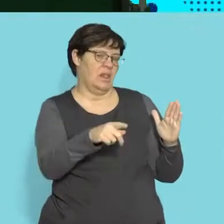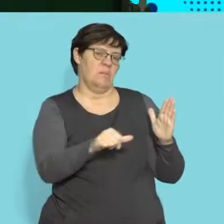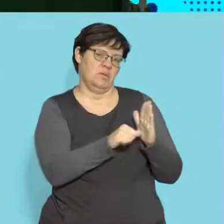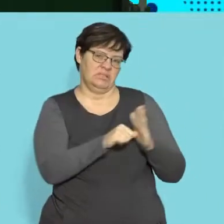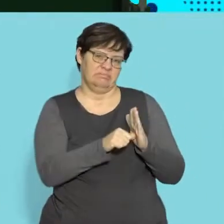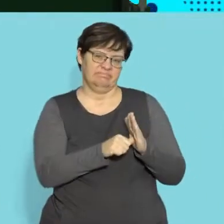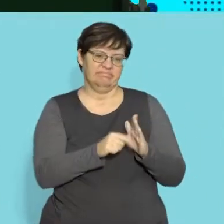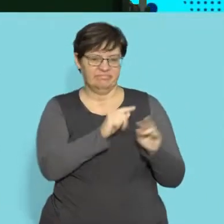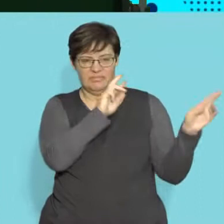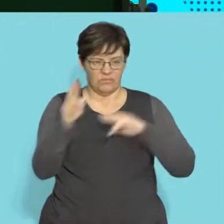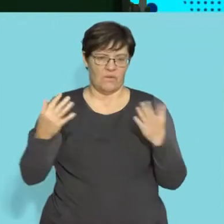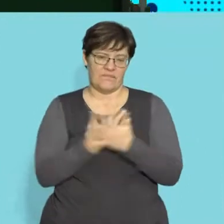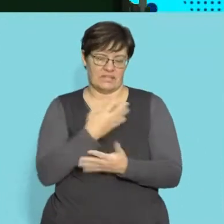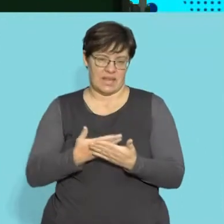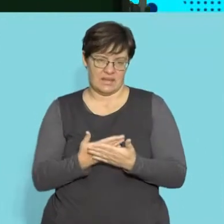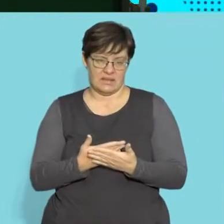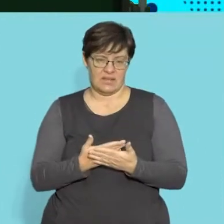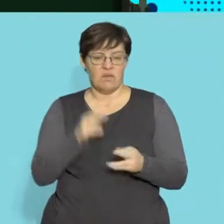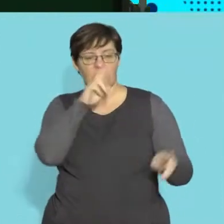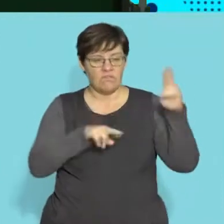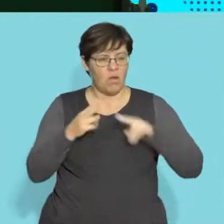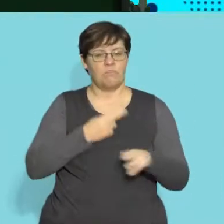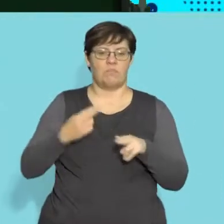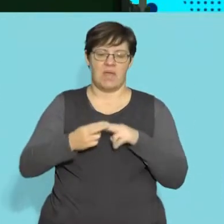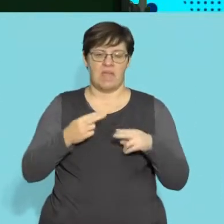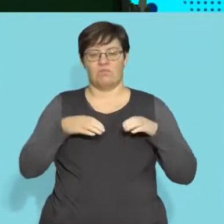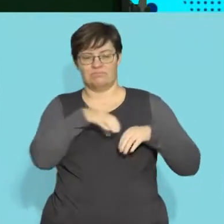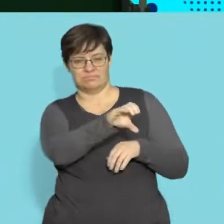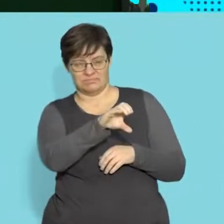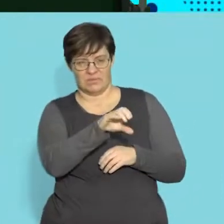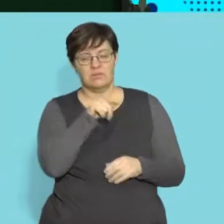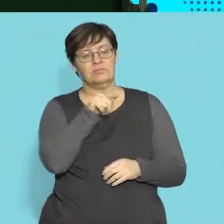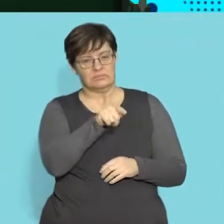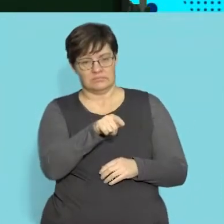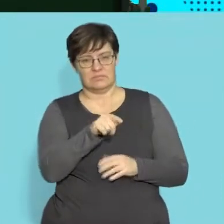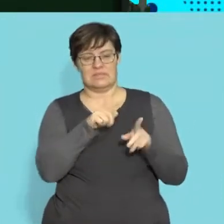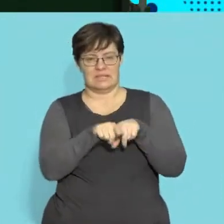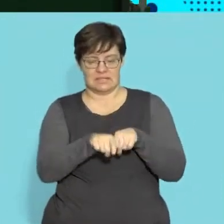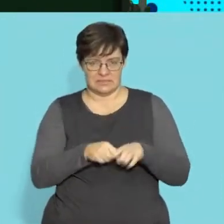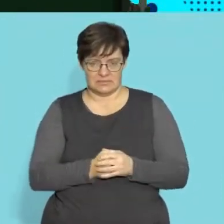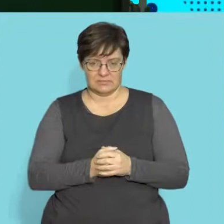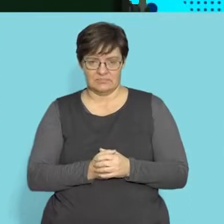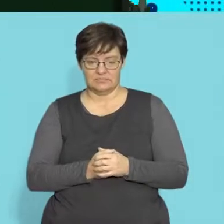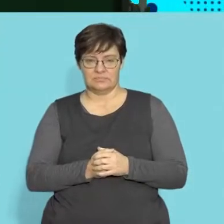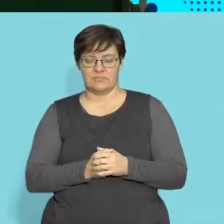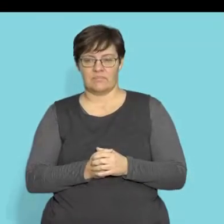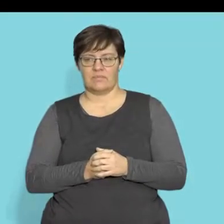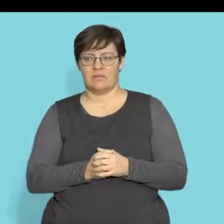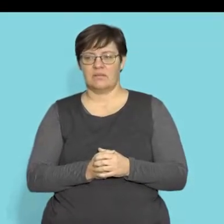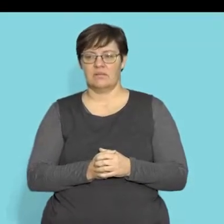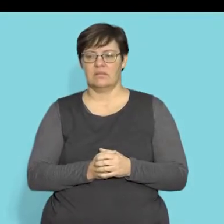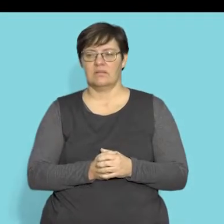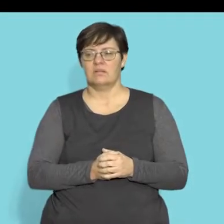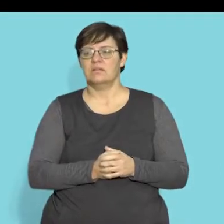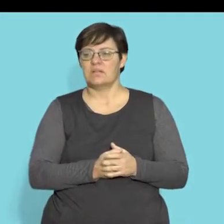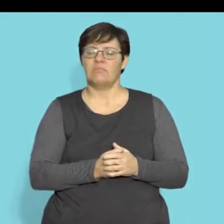of these terms that you quickly refer to when revising or preparing for a section on this test. So let's move on